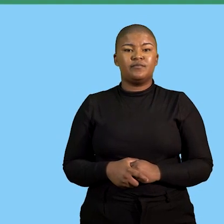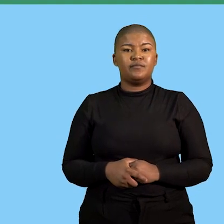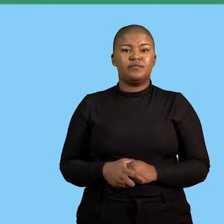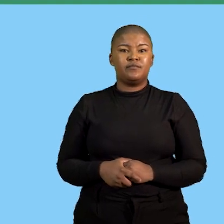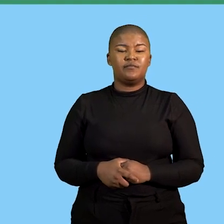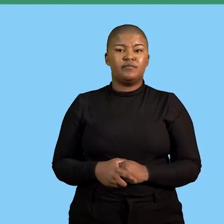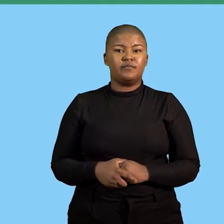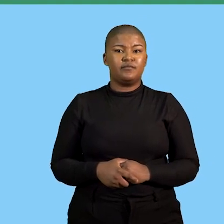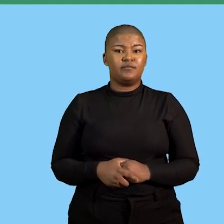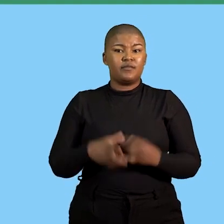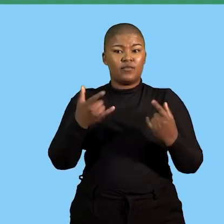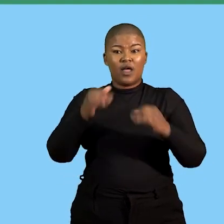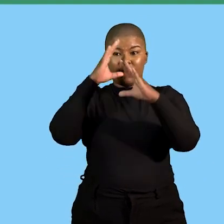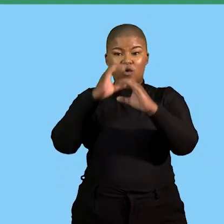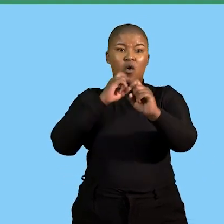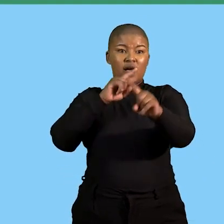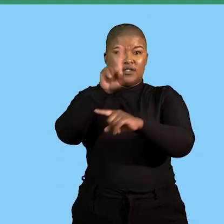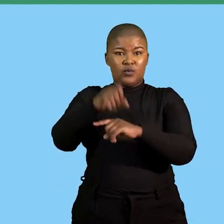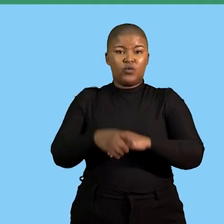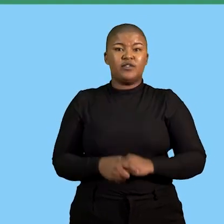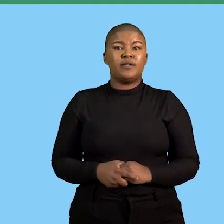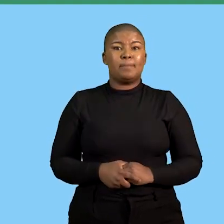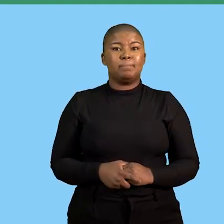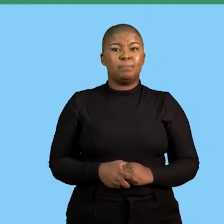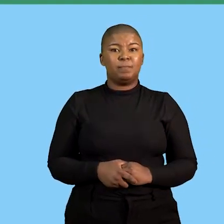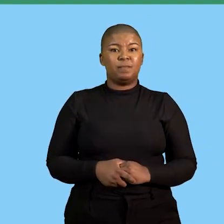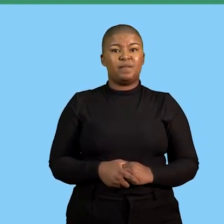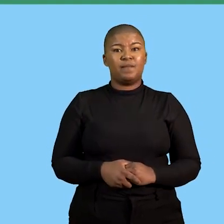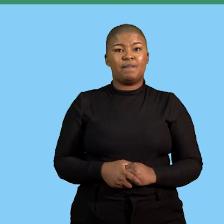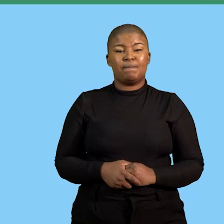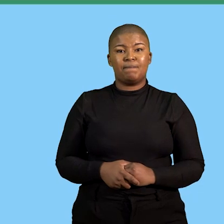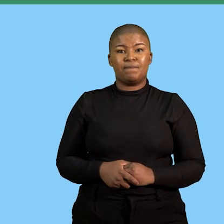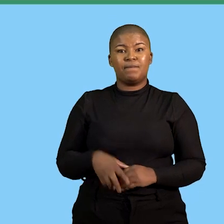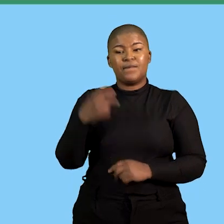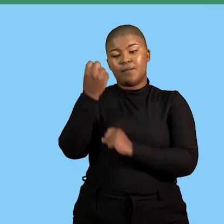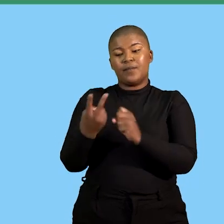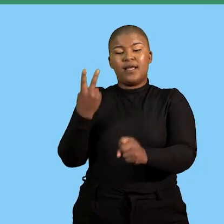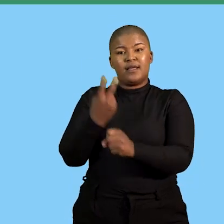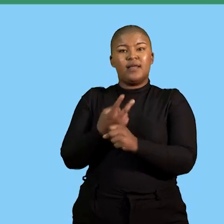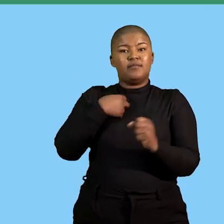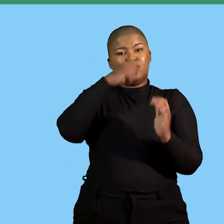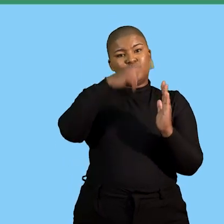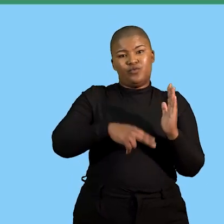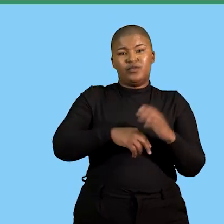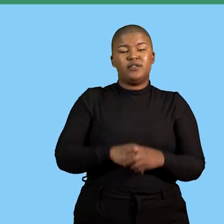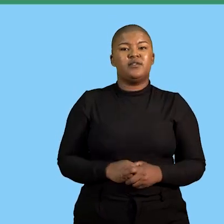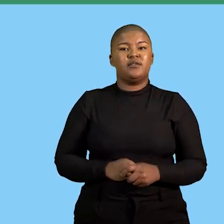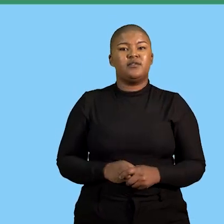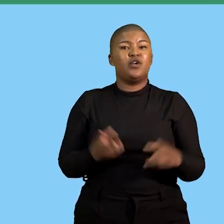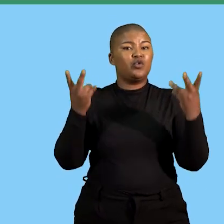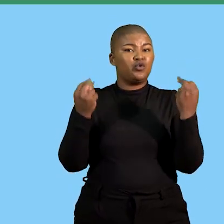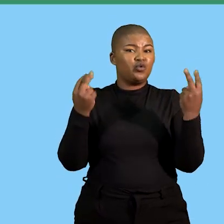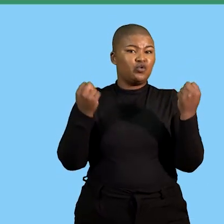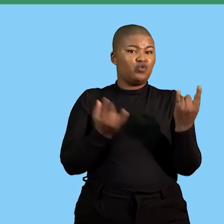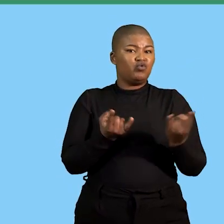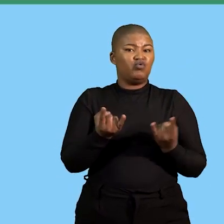let us focus on answering now. We have Lucky Supermarket again. I will go through the scenario very fast to say this is